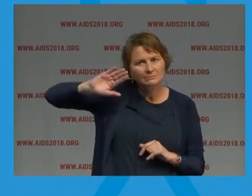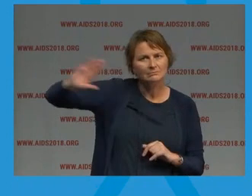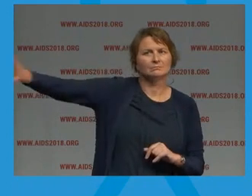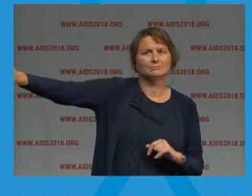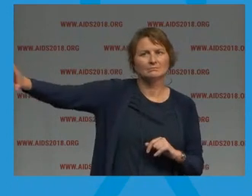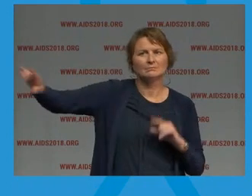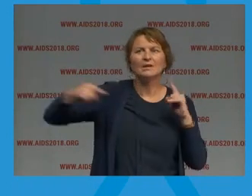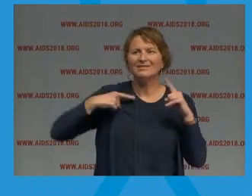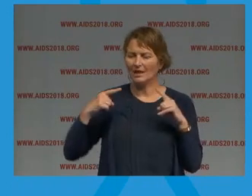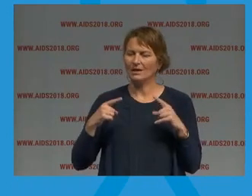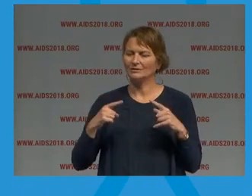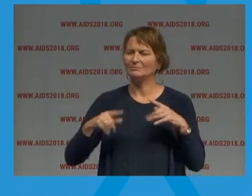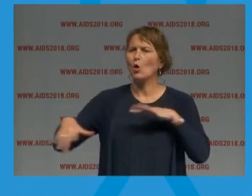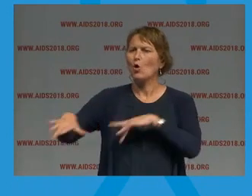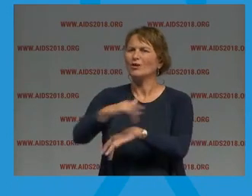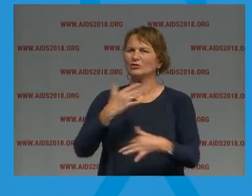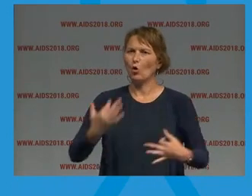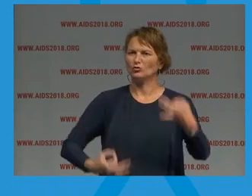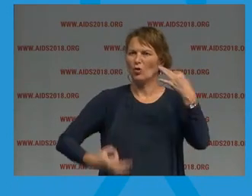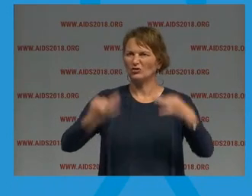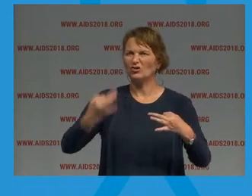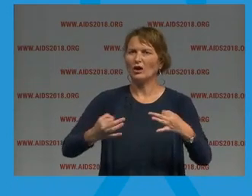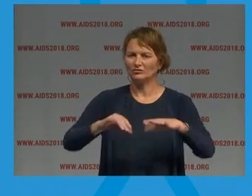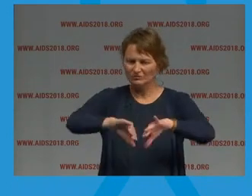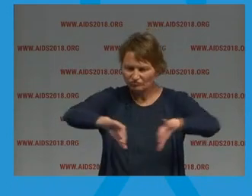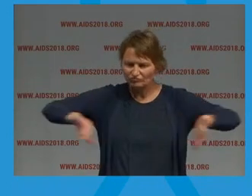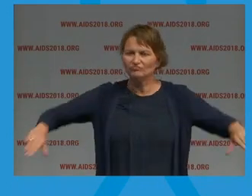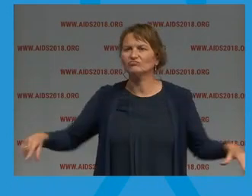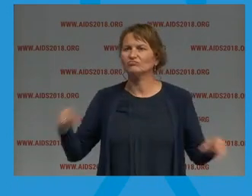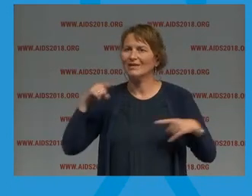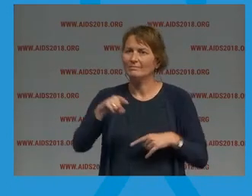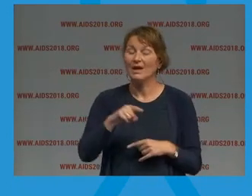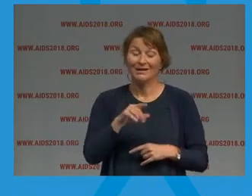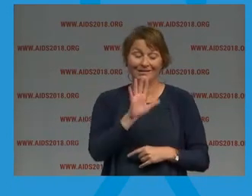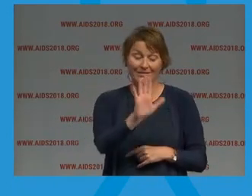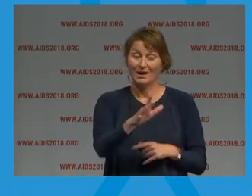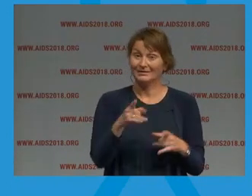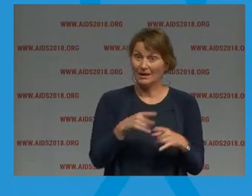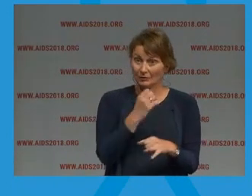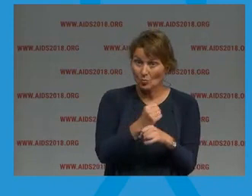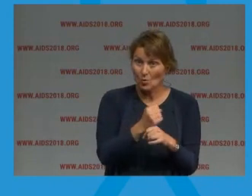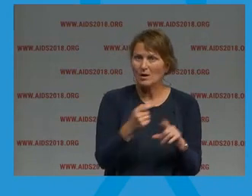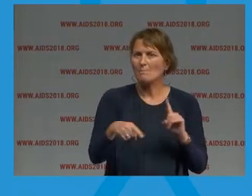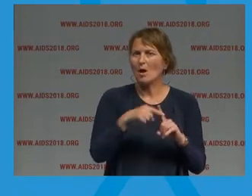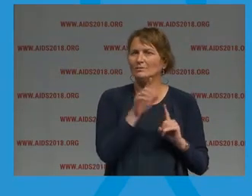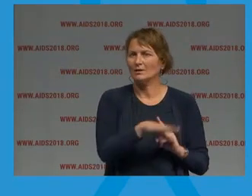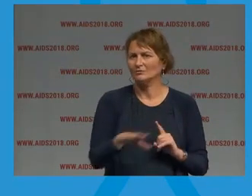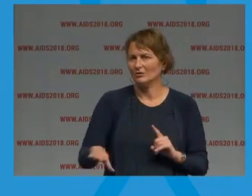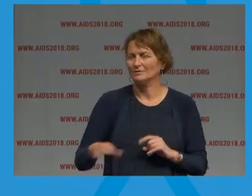of social justice for sex workers and their children. Great. Thank you very much, Dudu.